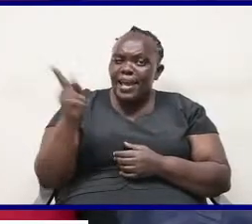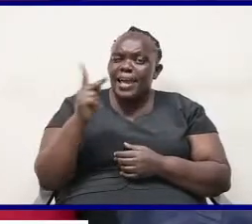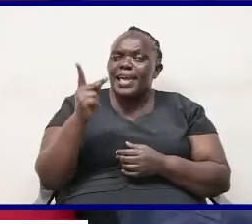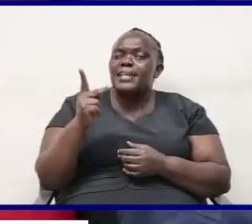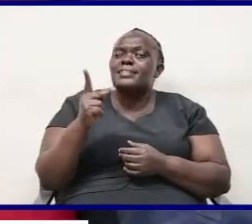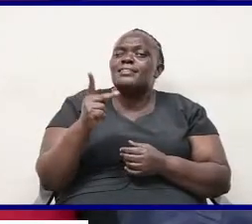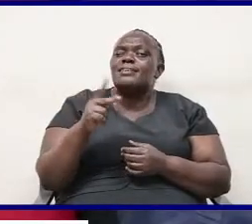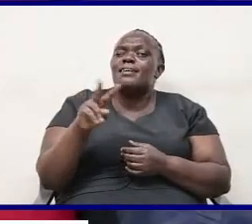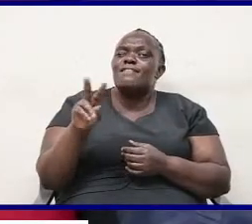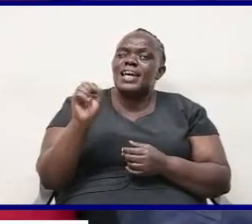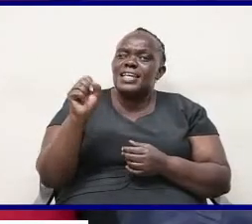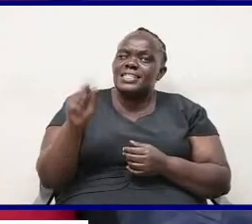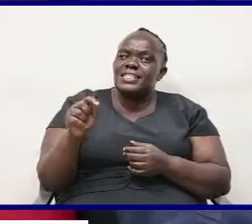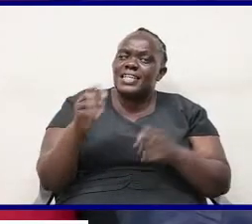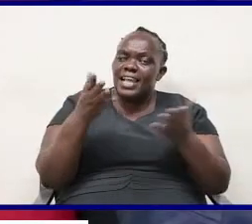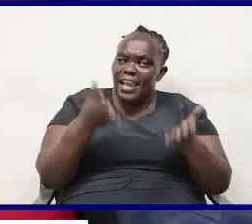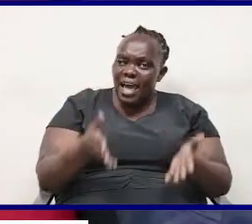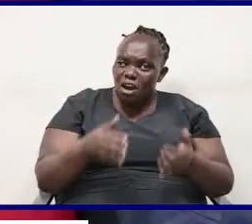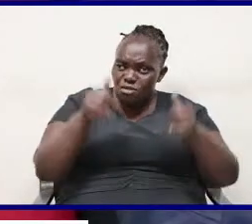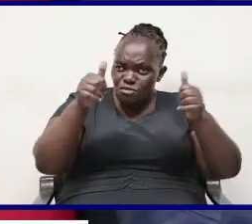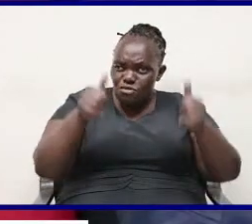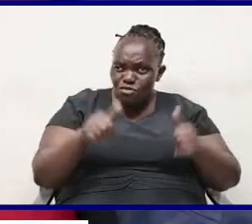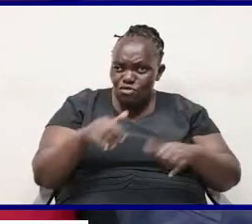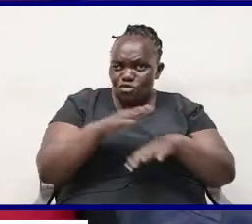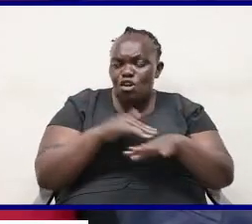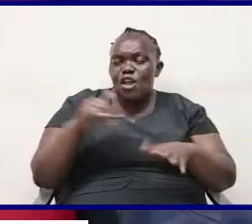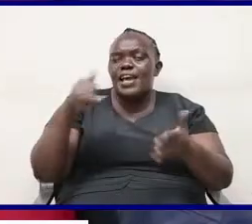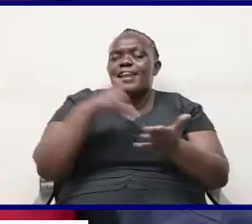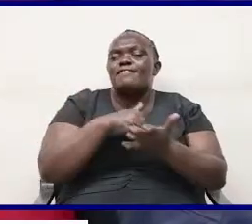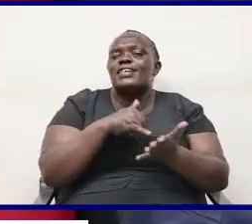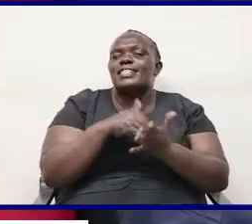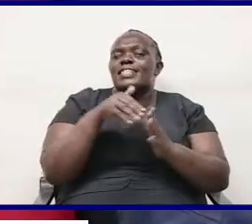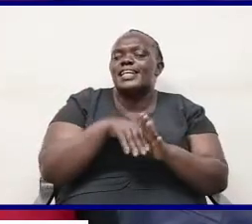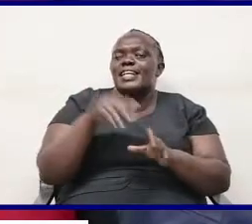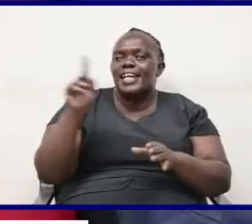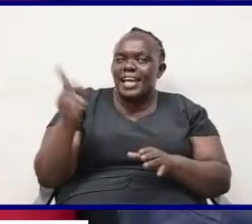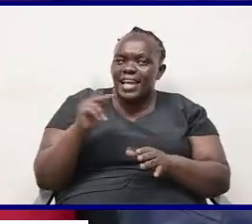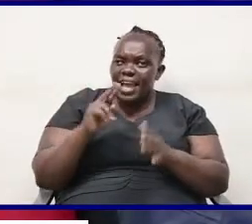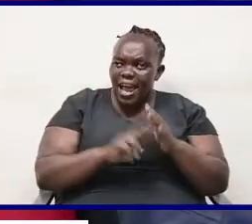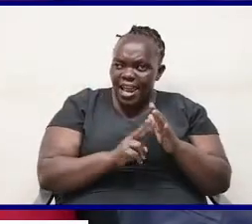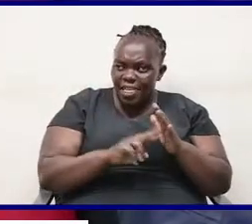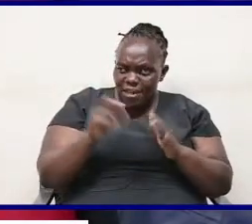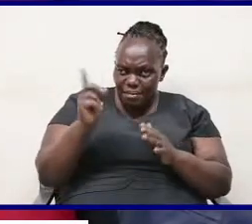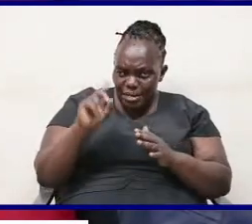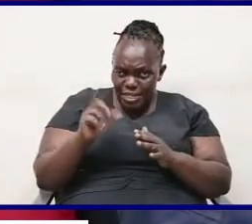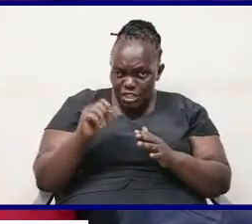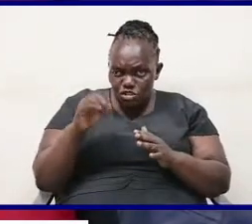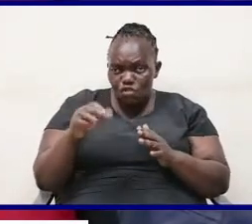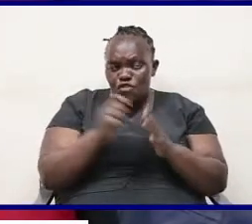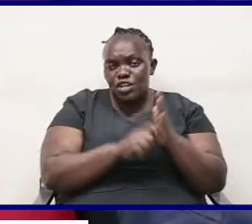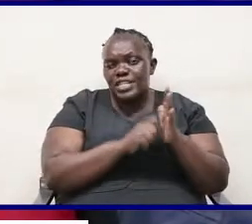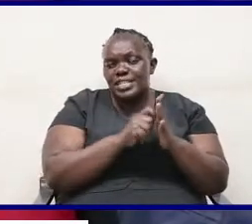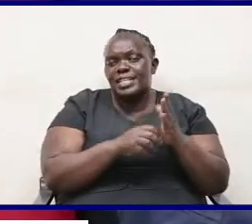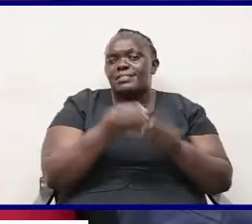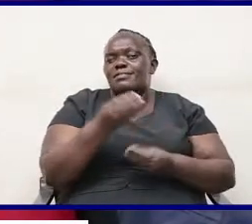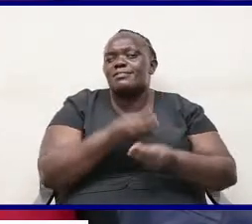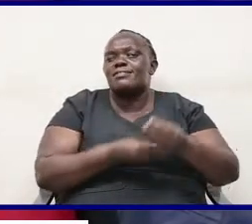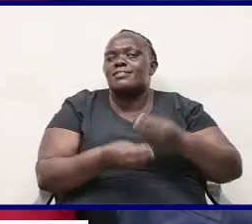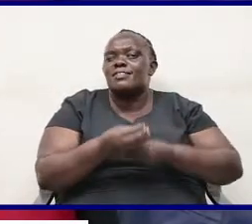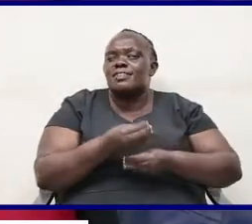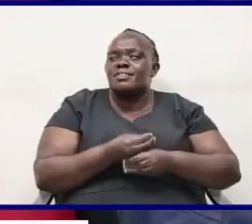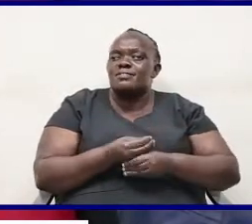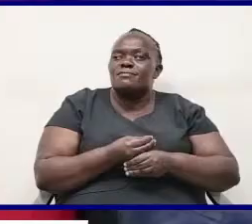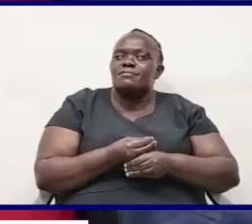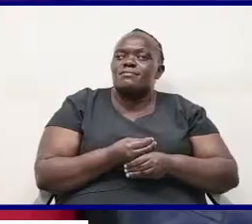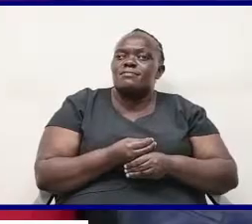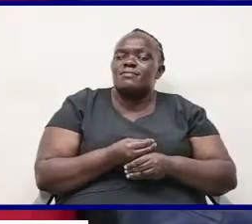Invest, which we are now rebranding to call Invest Kenya. So under the Ministry of Industry, Trade and